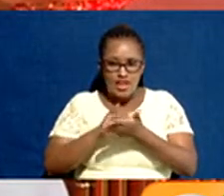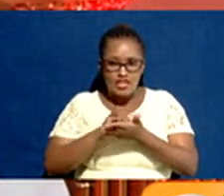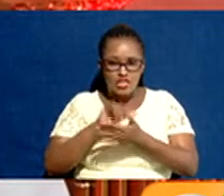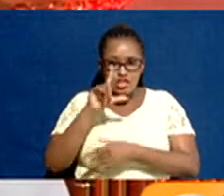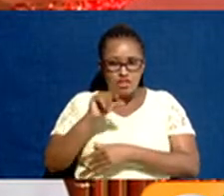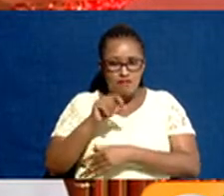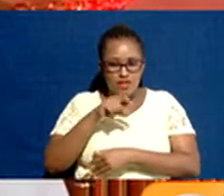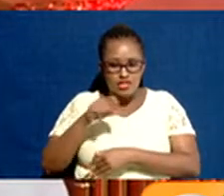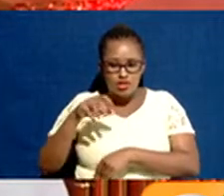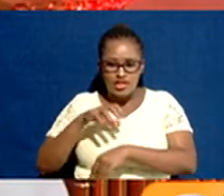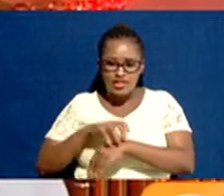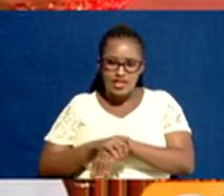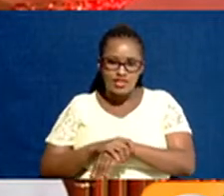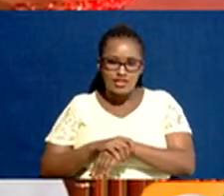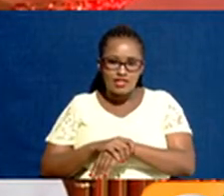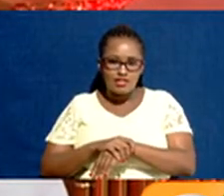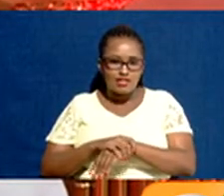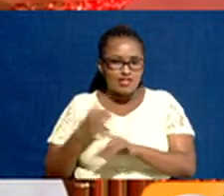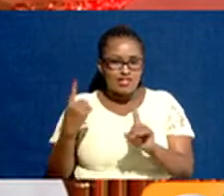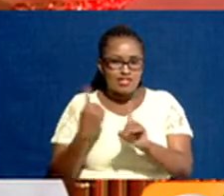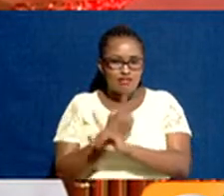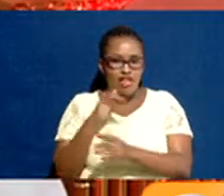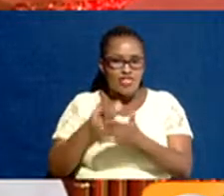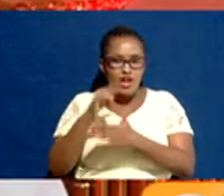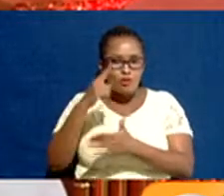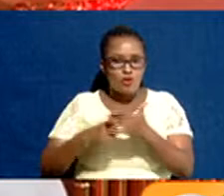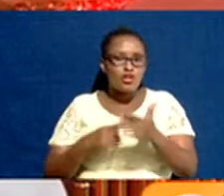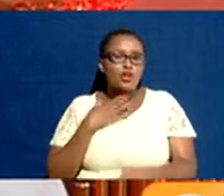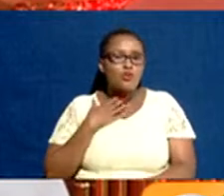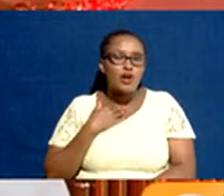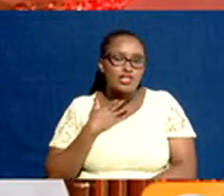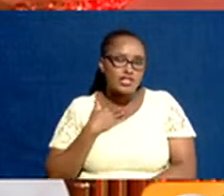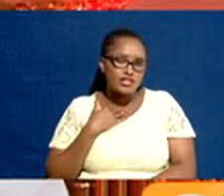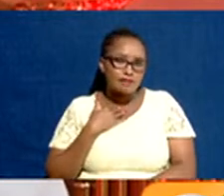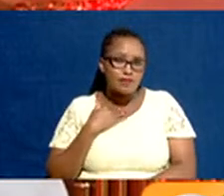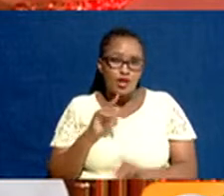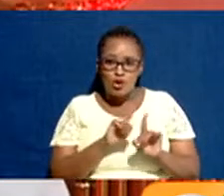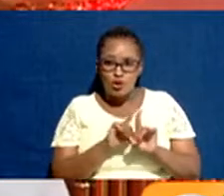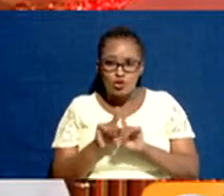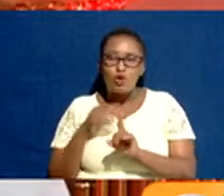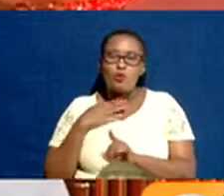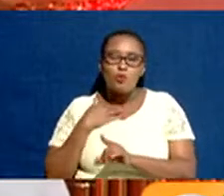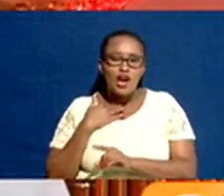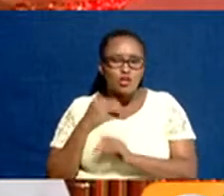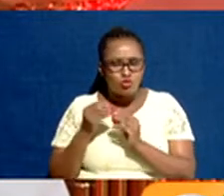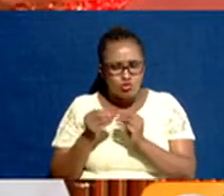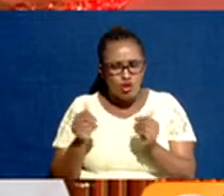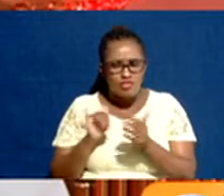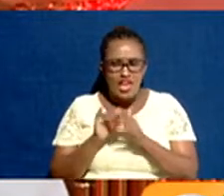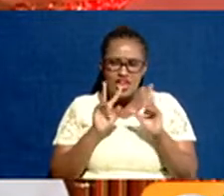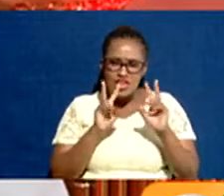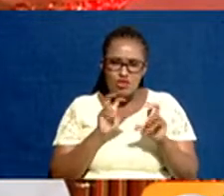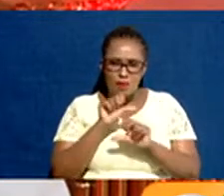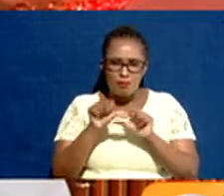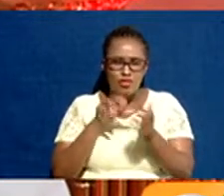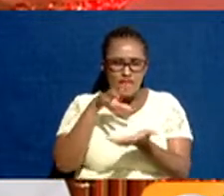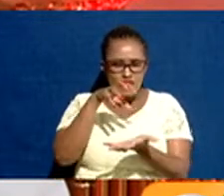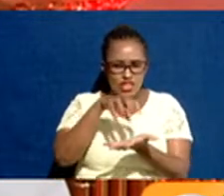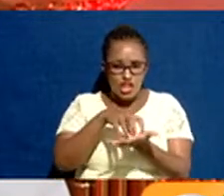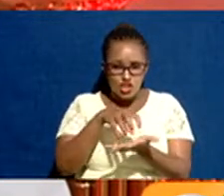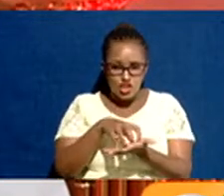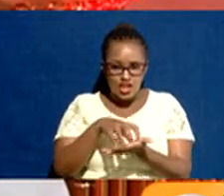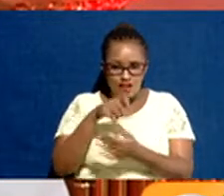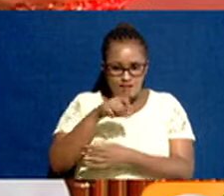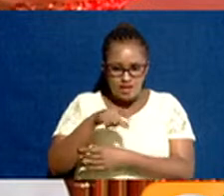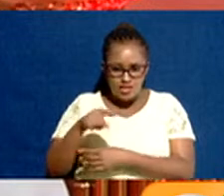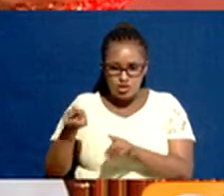type, but they prefer the DAP to the NPK type. I just want you to address the issue of decentralization and the issue of